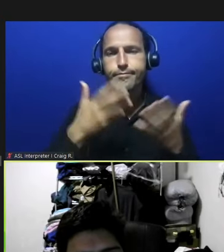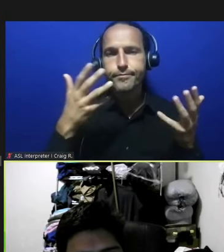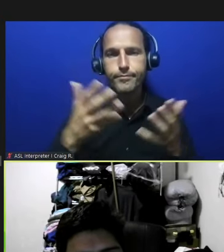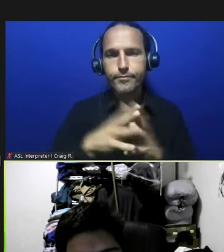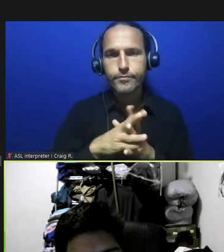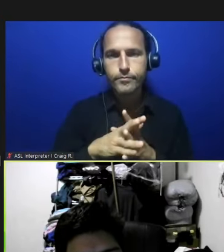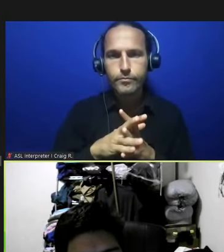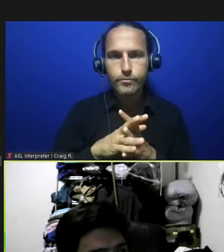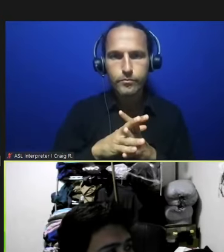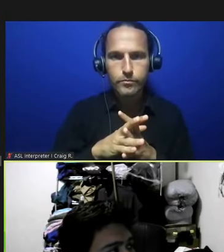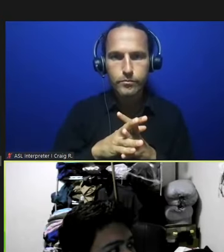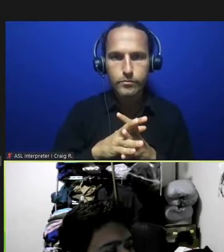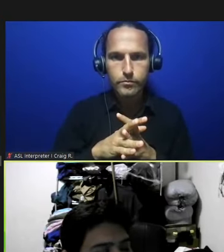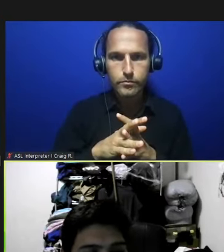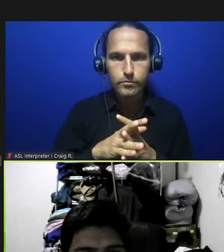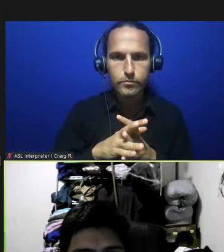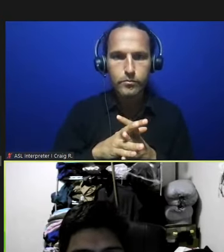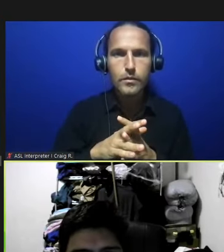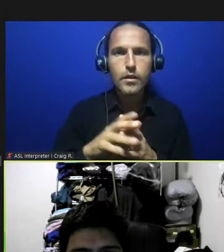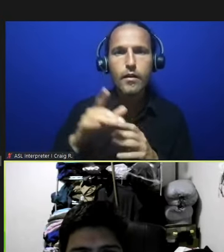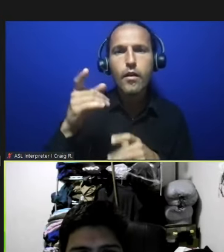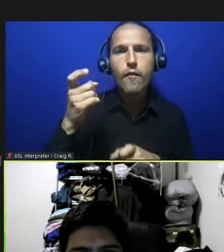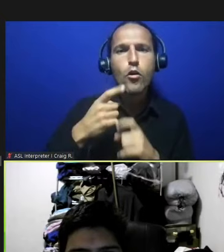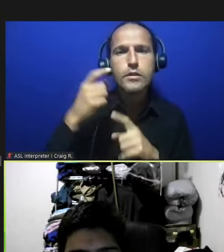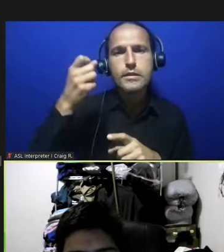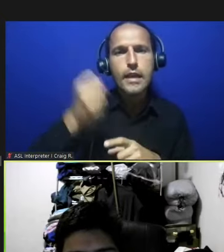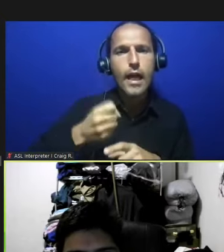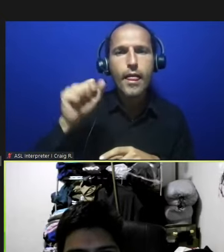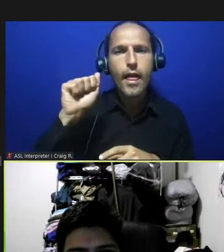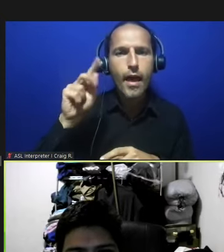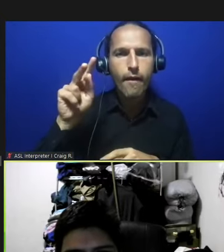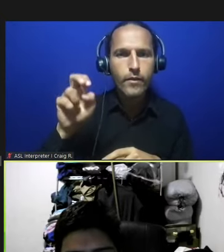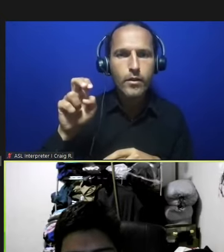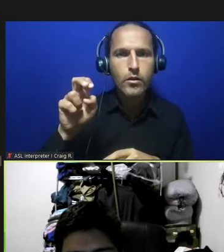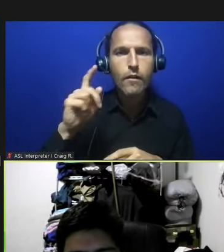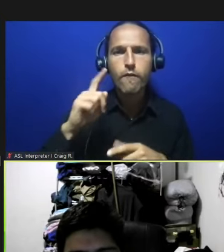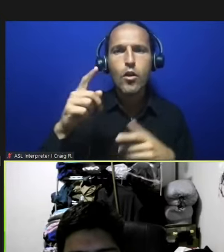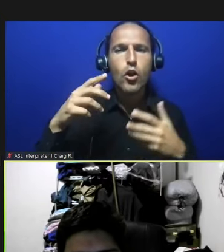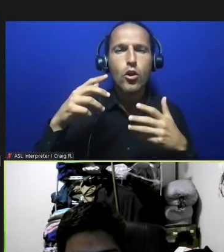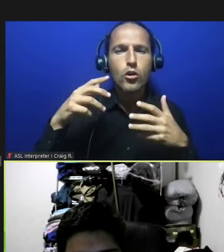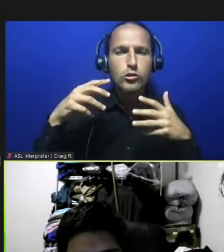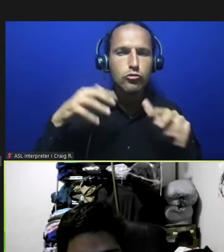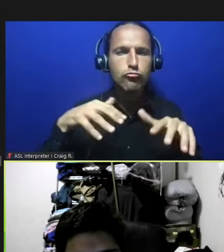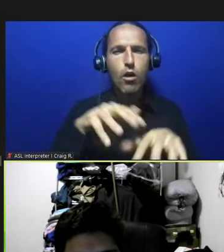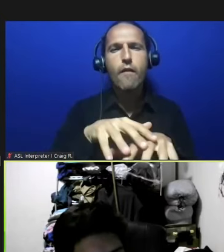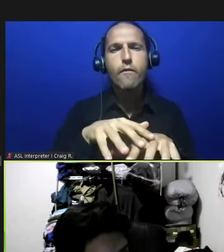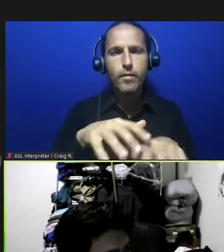the streets from South Avenue when they have congestion